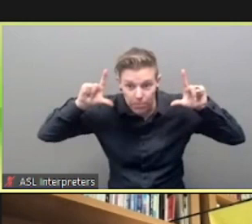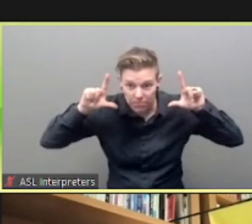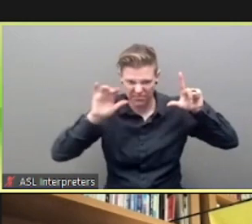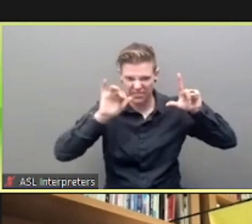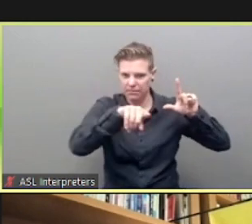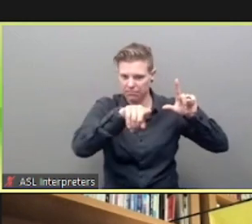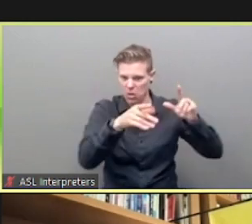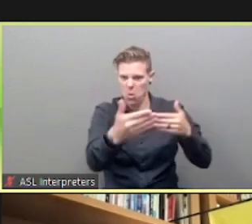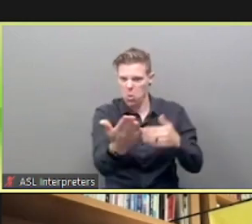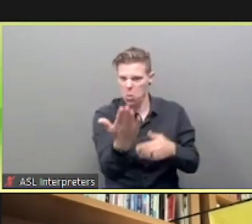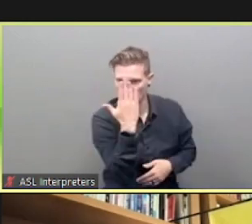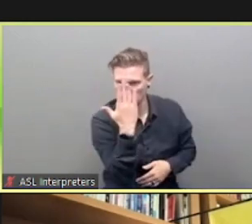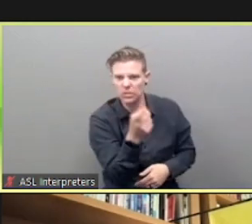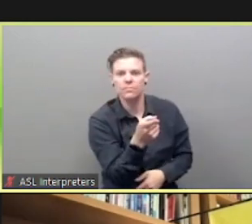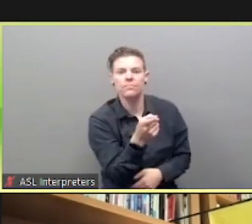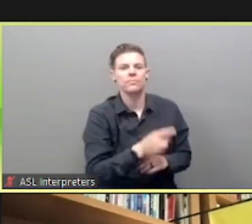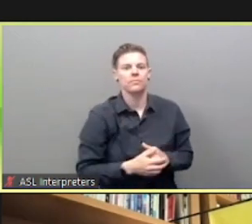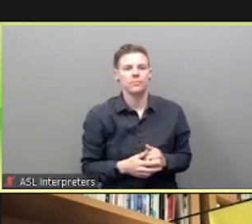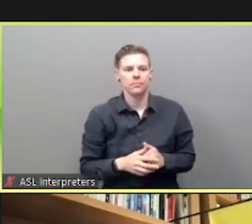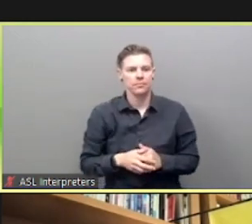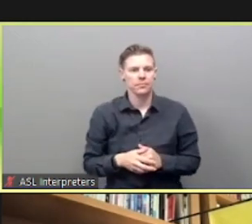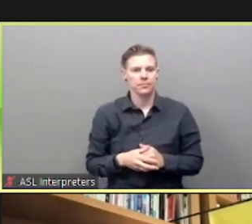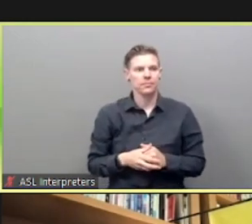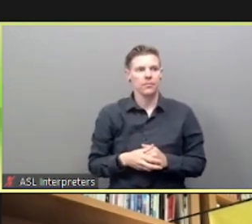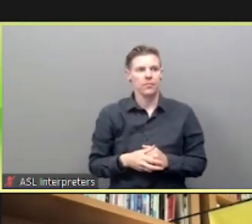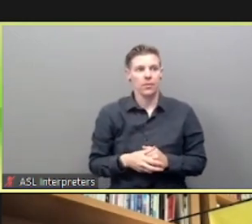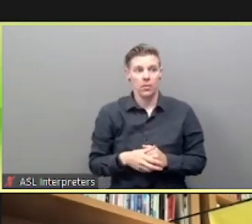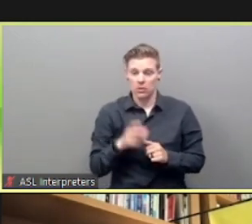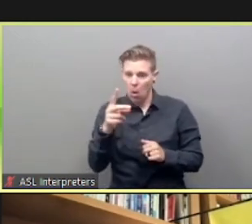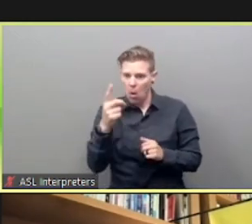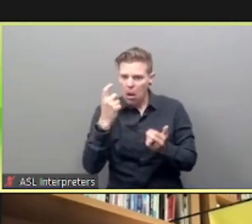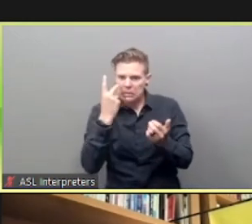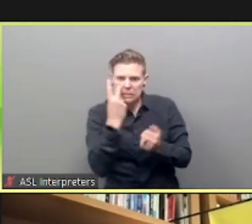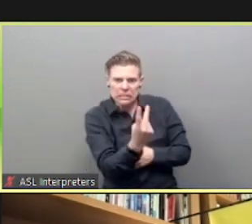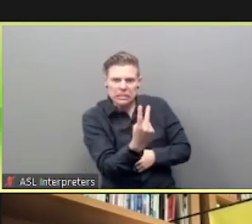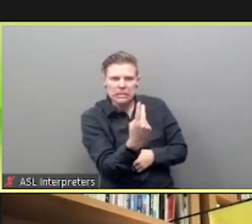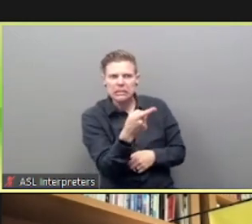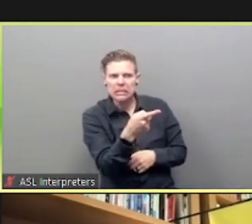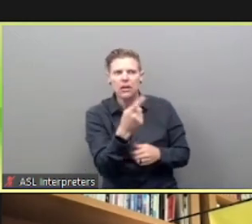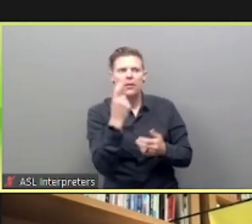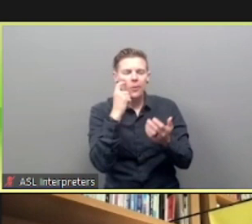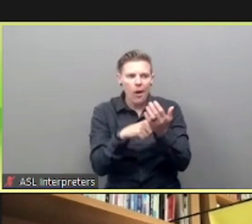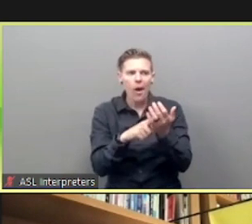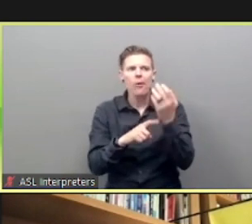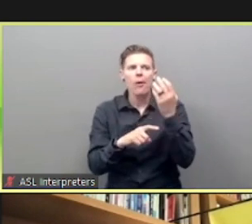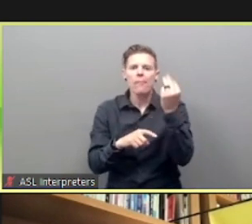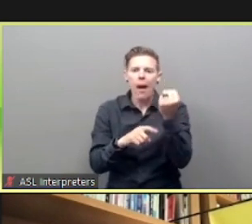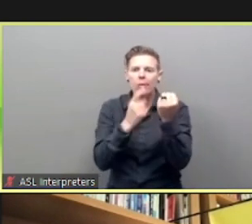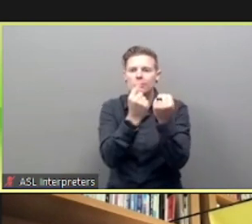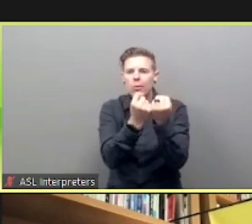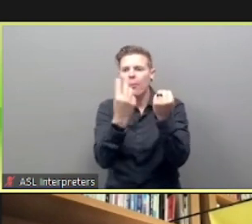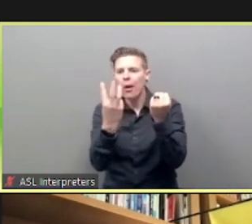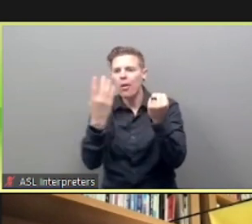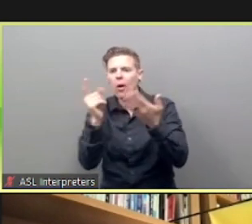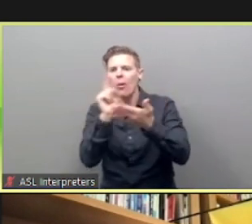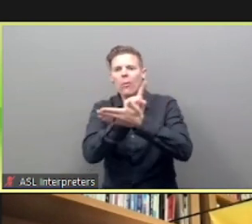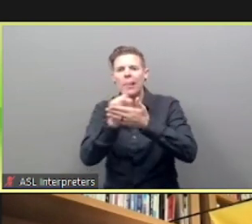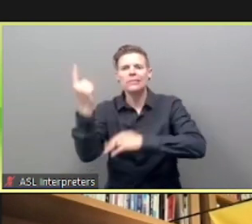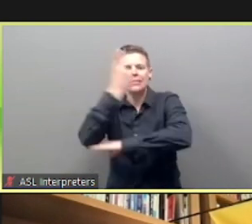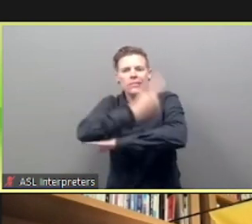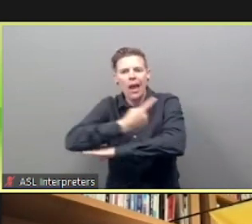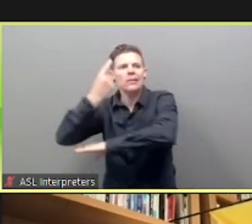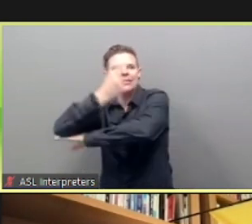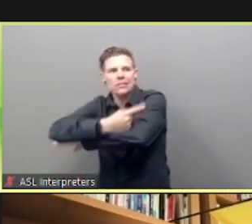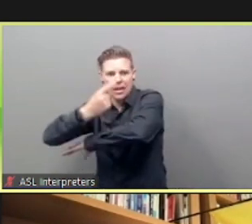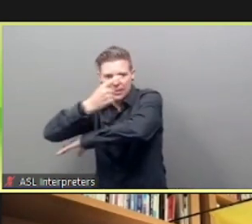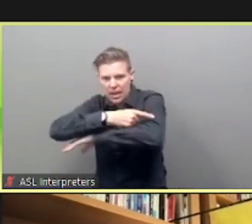6 weeks. And you can see that typical Monday, Tuesday, Wednesday, Thursday, Friday, Saturday, Sunday, we filed the